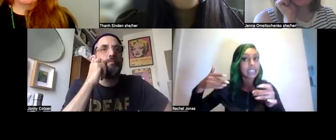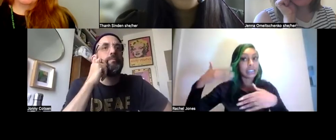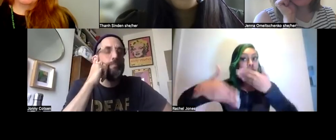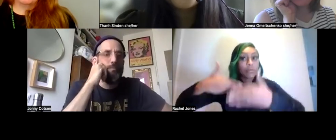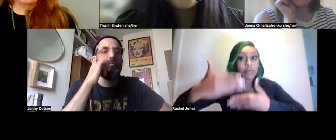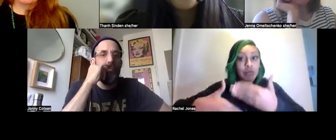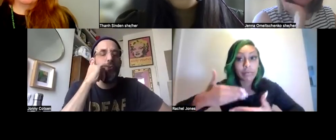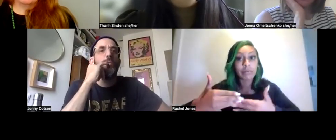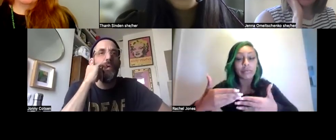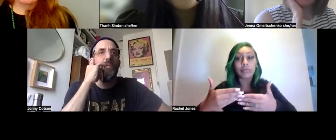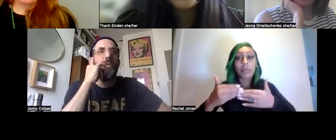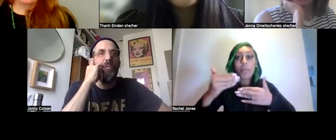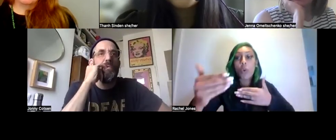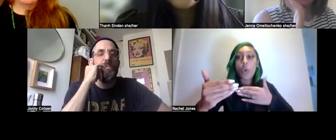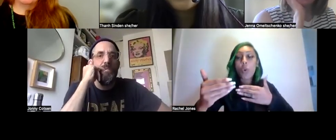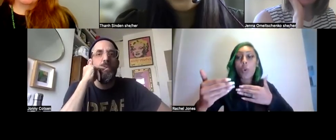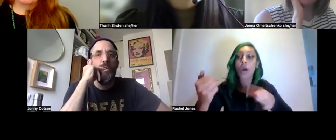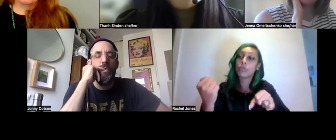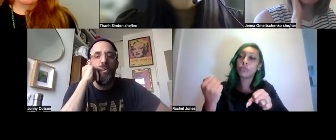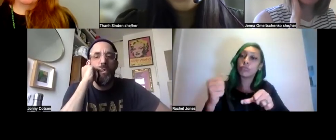faster, more progress being made.